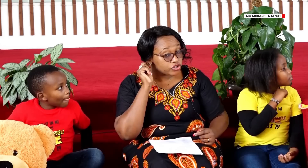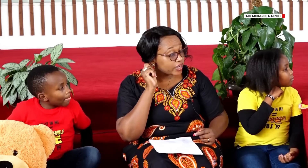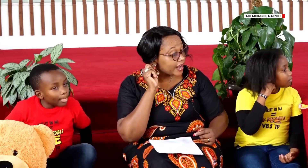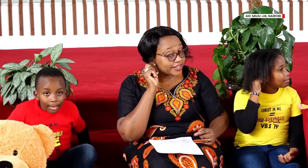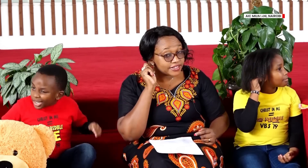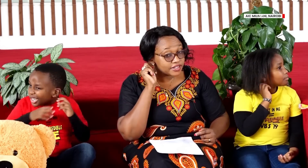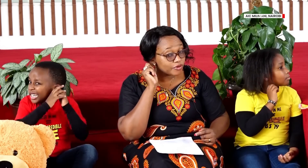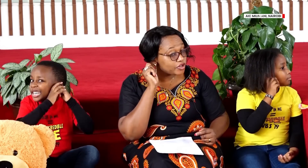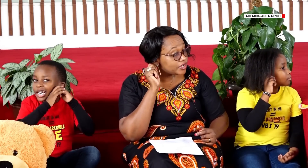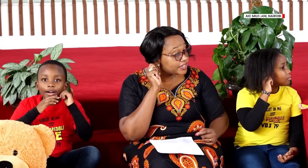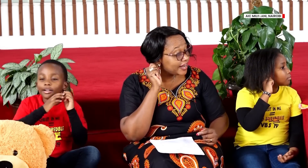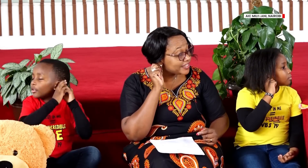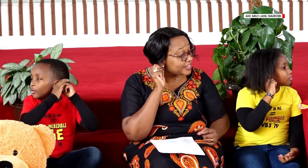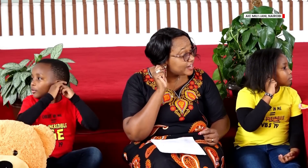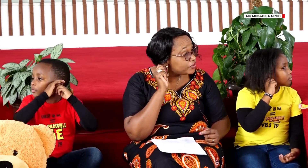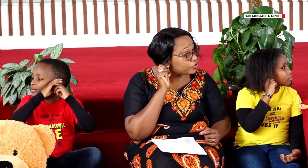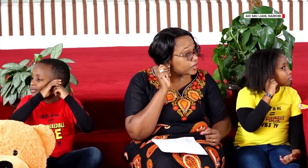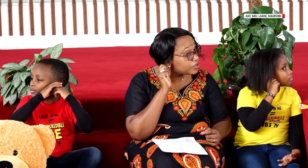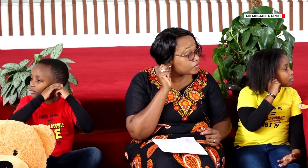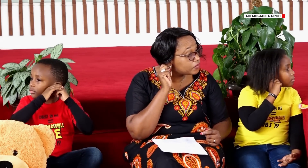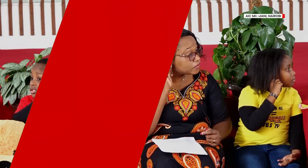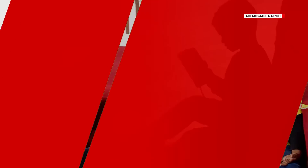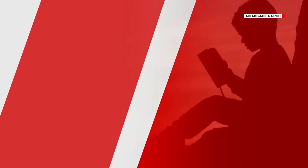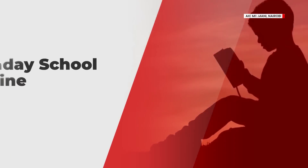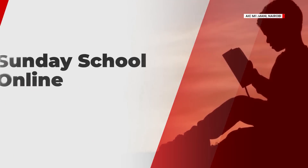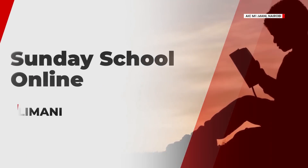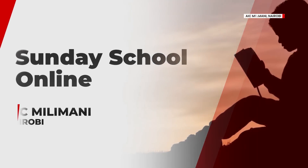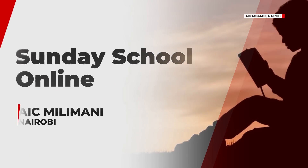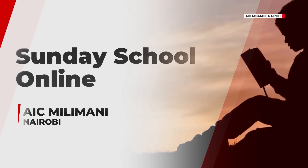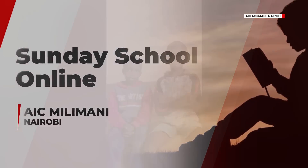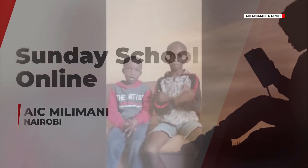Ebu, hold your ear like this when you're listening. Let's listen to the children at home.